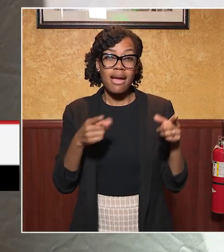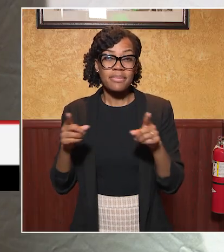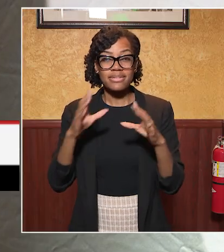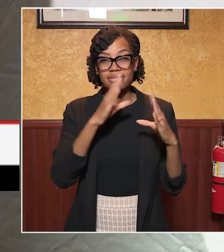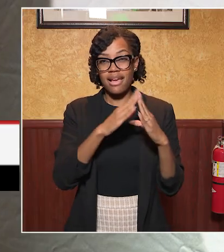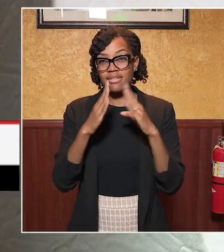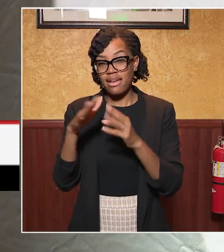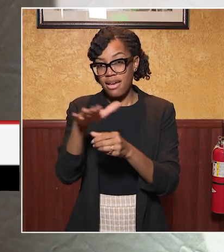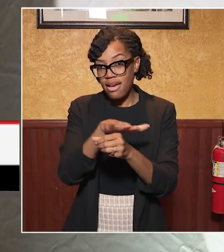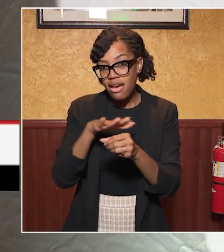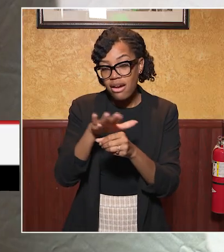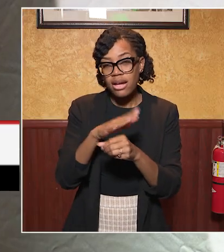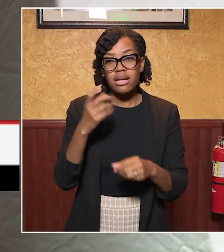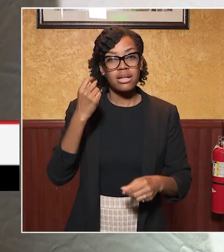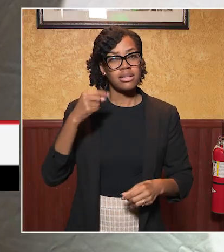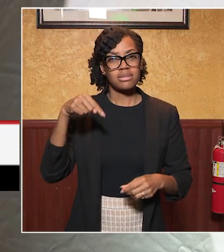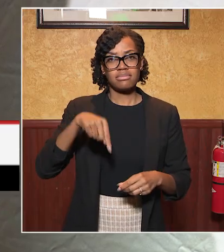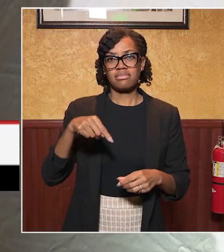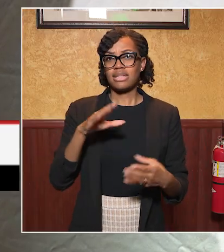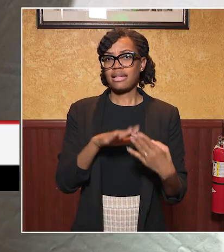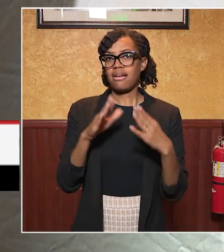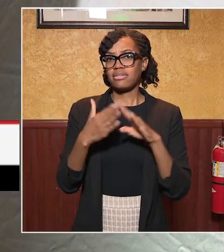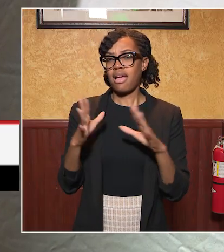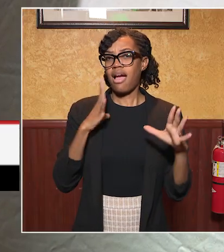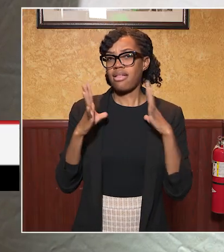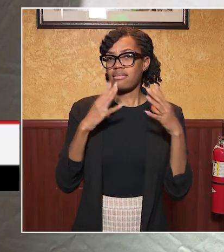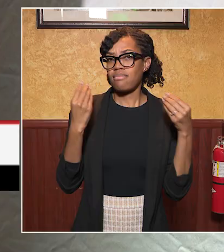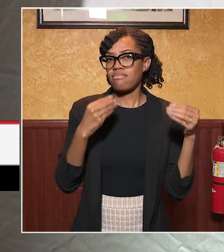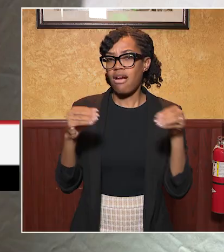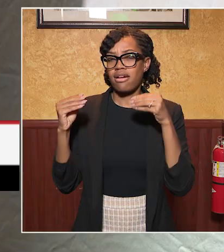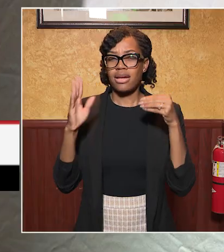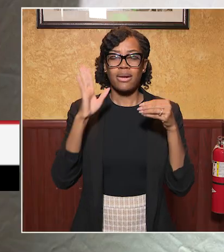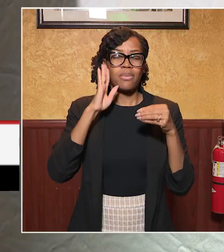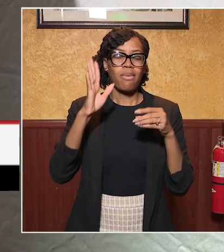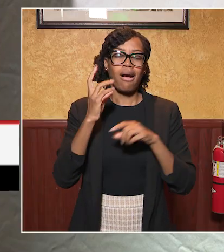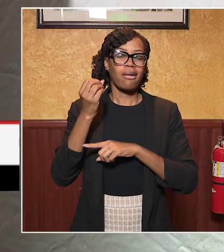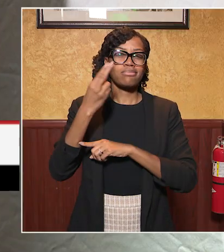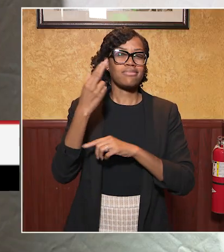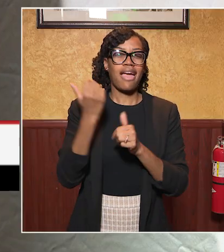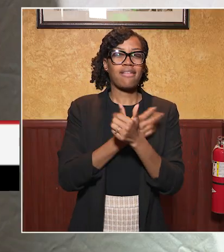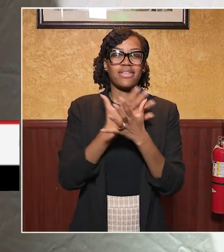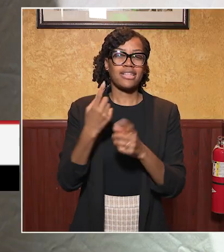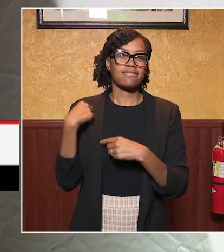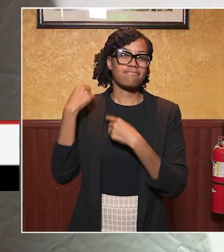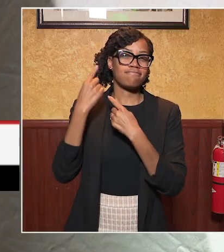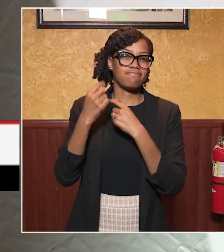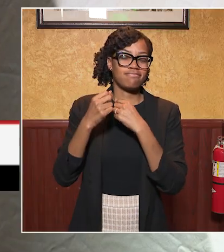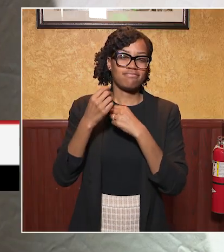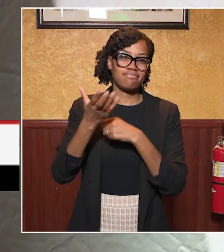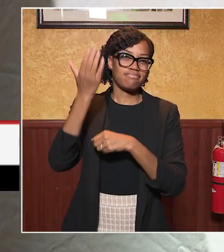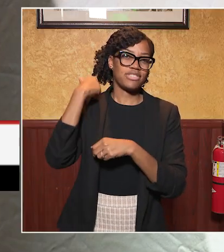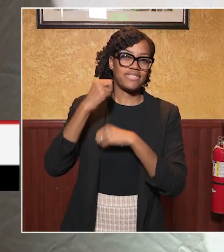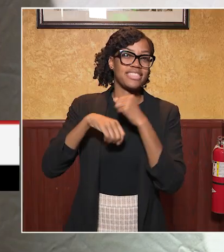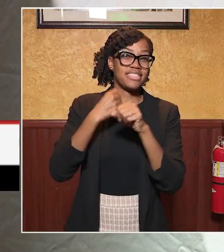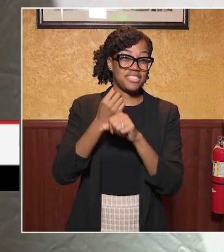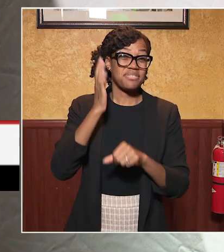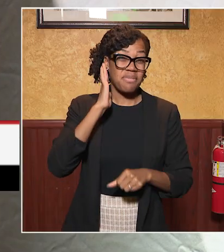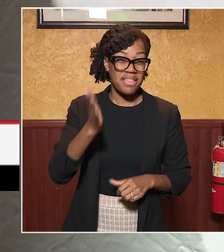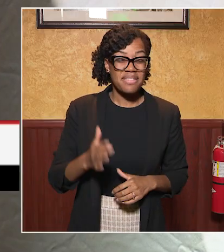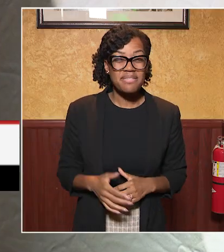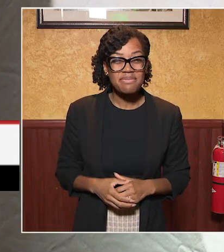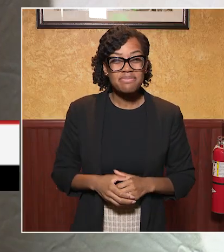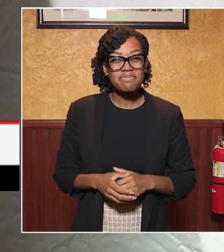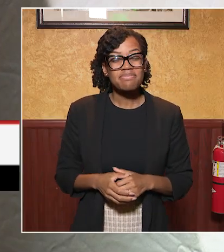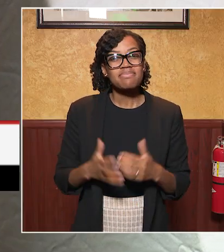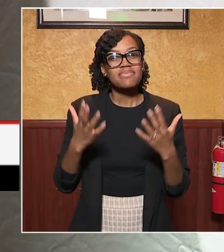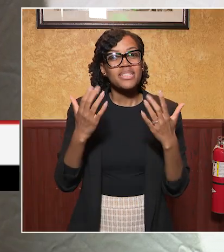that this downtown holiday market is going to supersede all that we've ever experienced in the prior years. I also want to take a moment